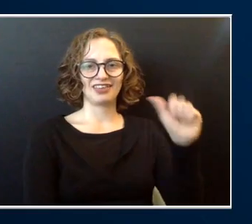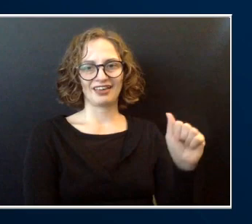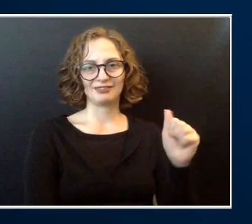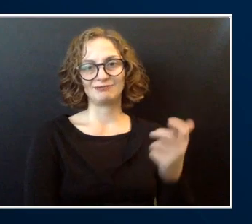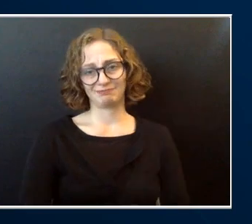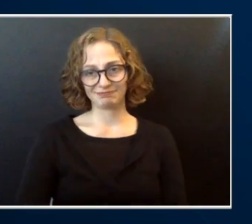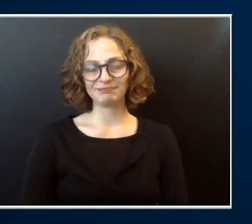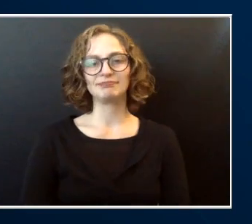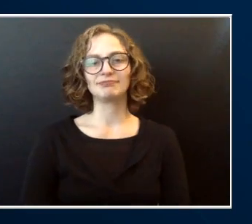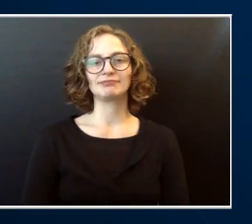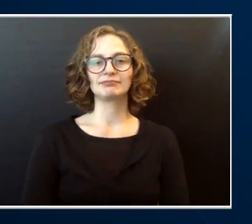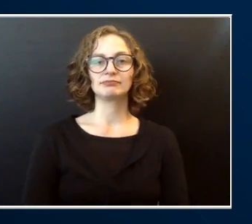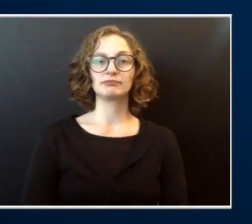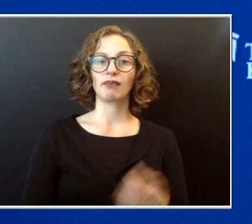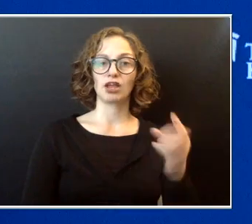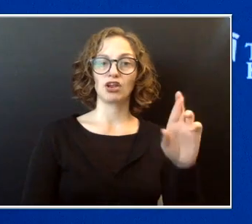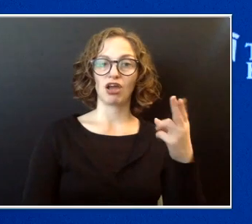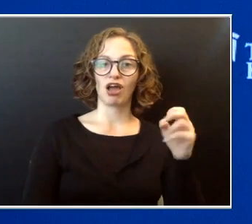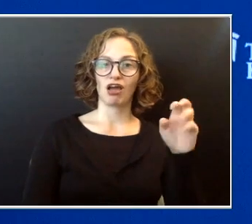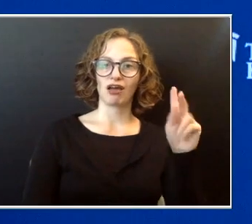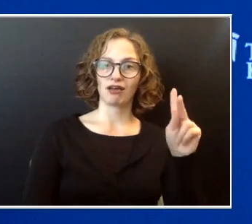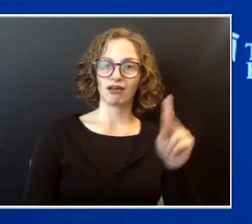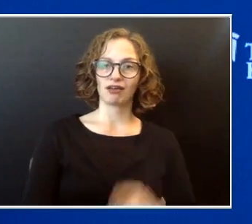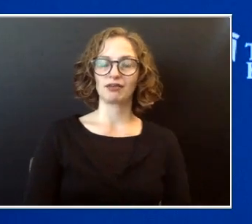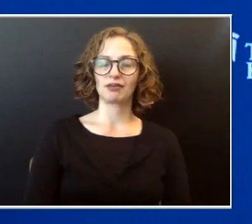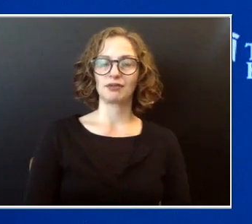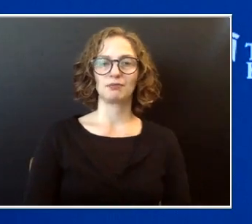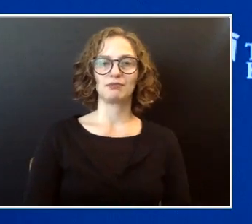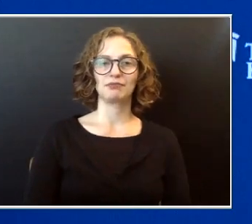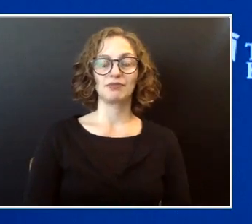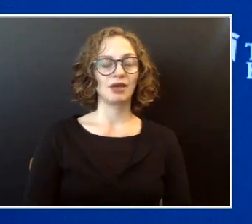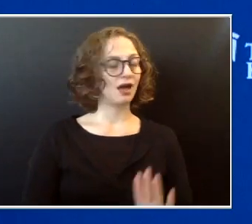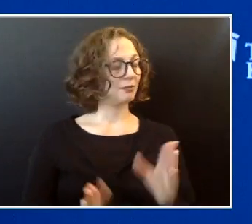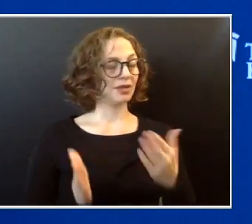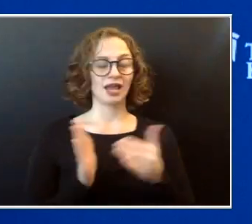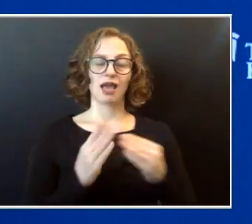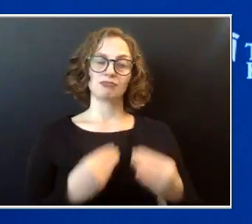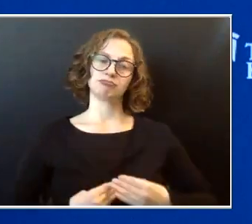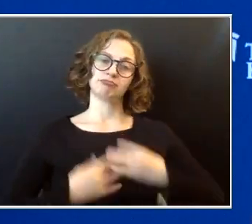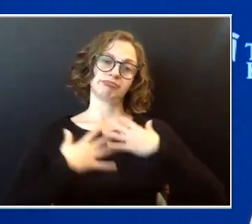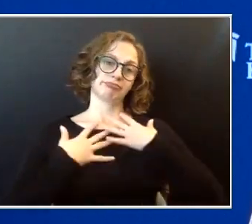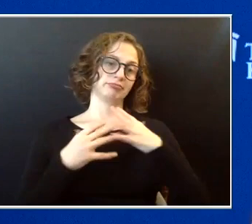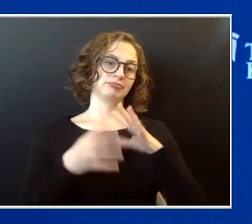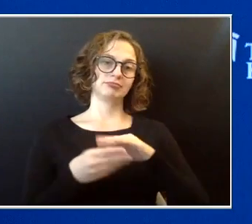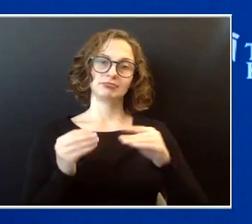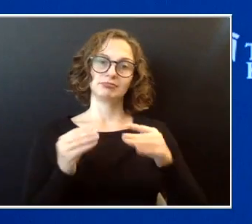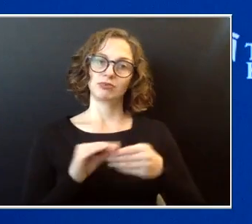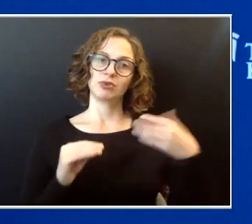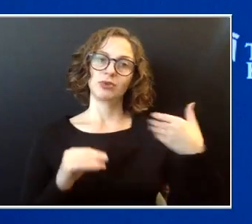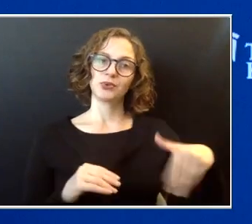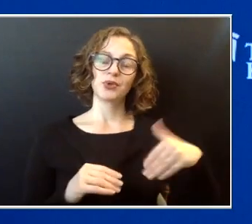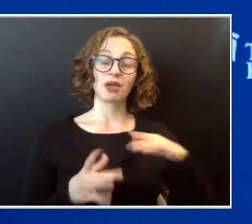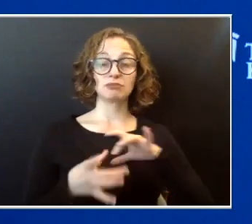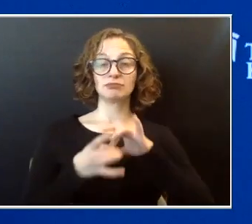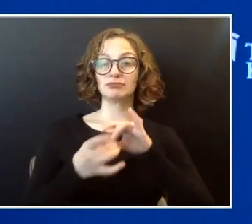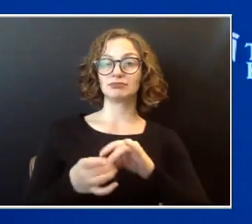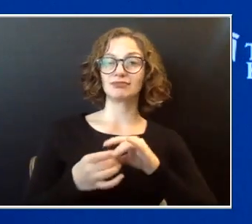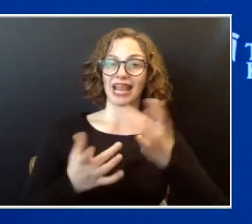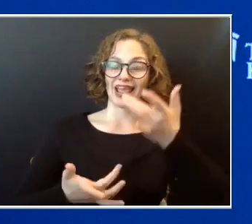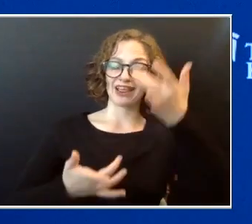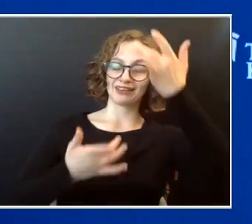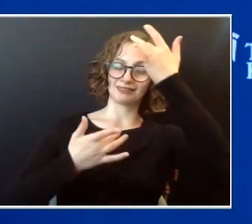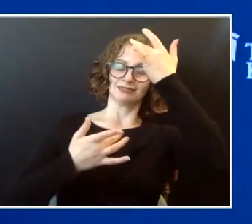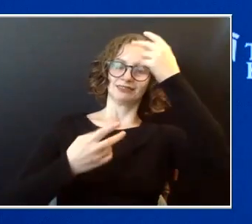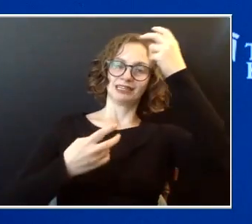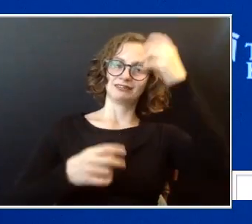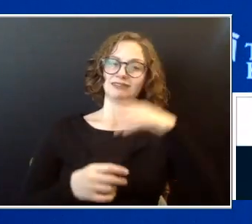Hawk. Yeah, again, a great inspiring story. And in regards to infections, we know there's going to be quite a few right now.